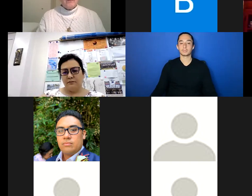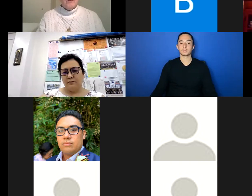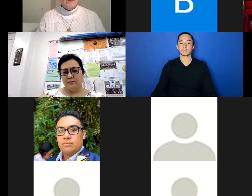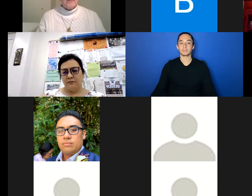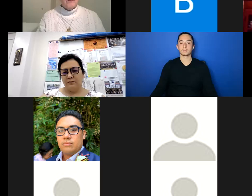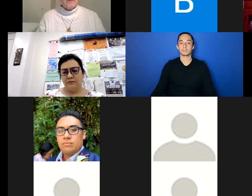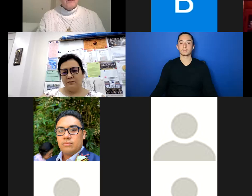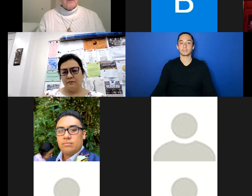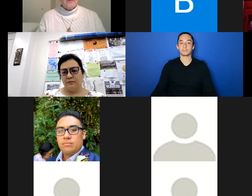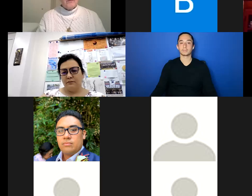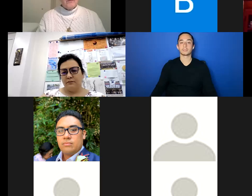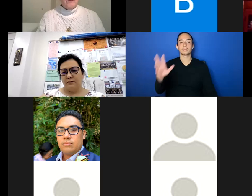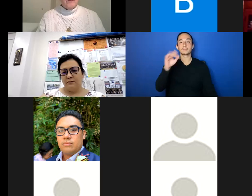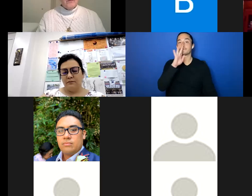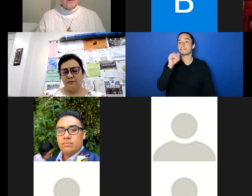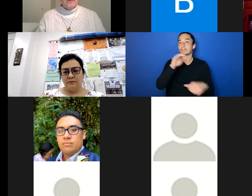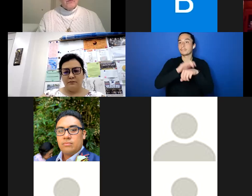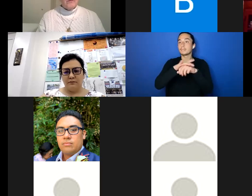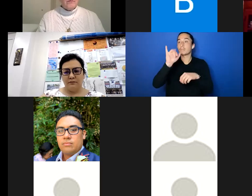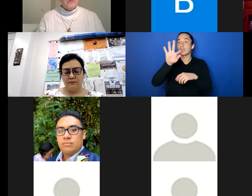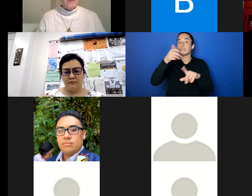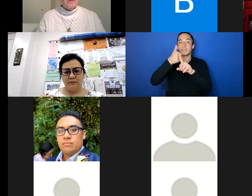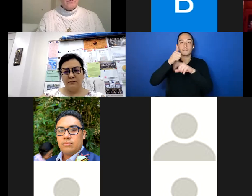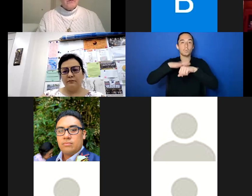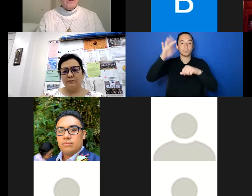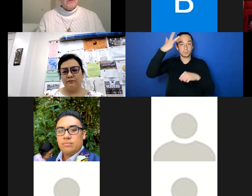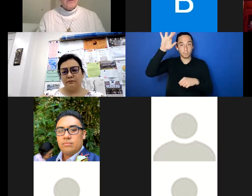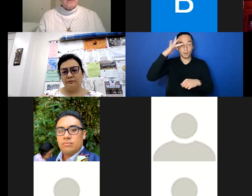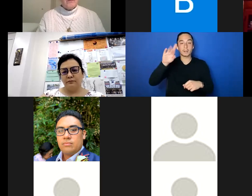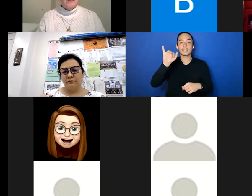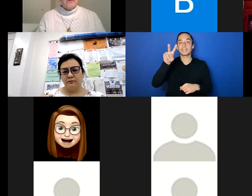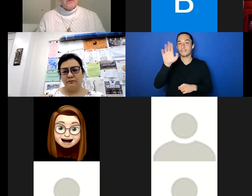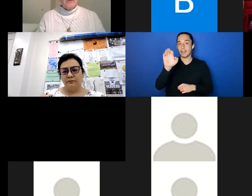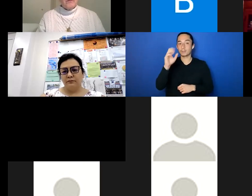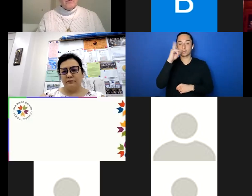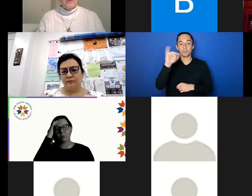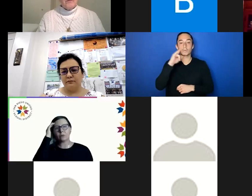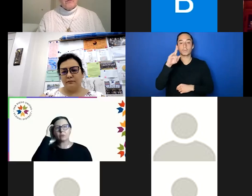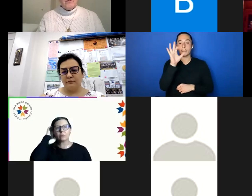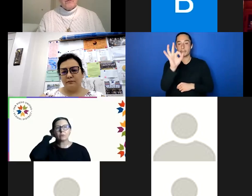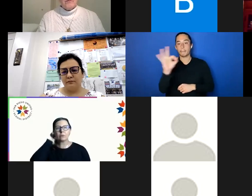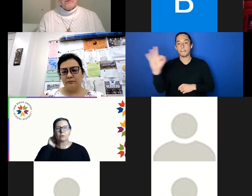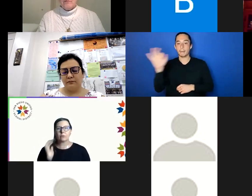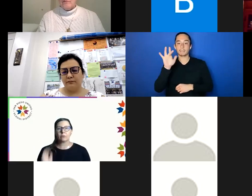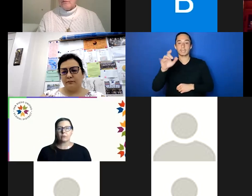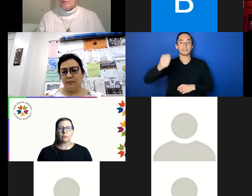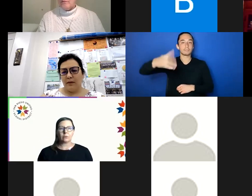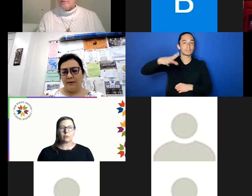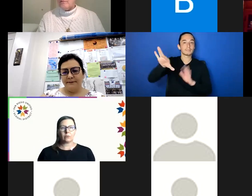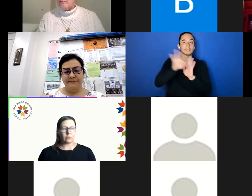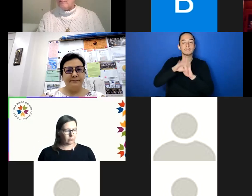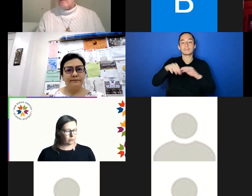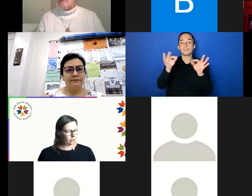audio. If you're on a smart device, look for the 3-dotted menu and choose language interpretation. Desde